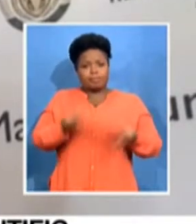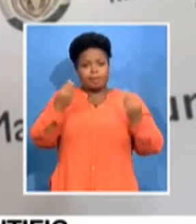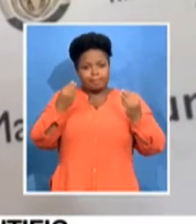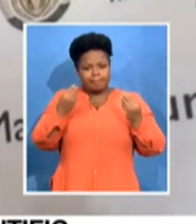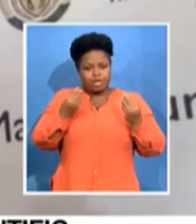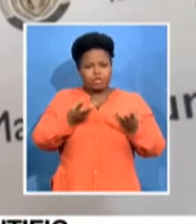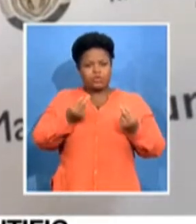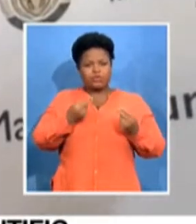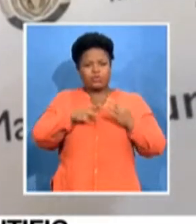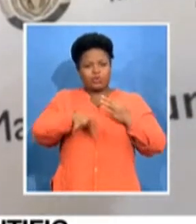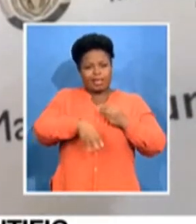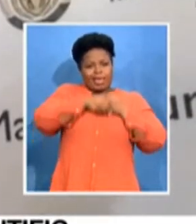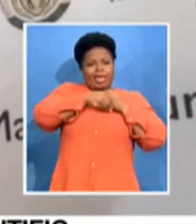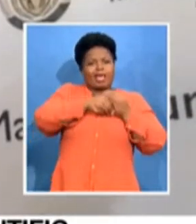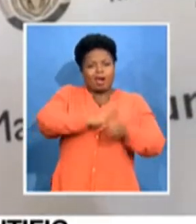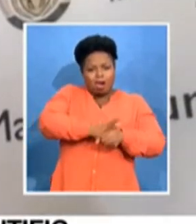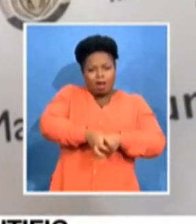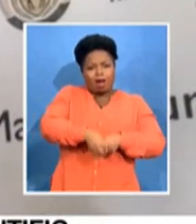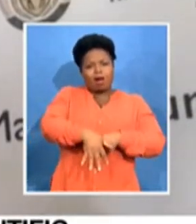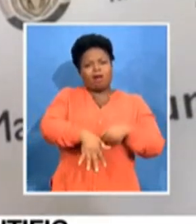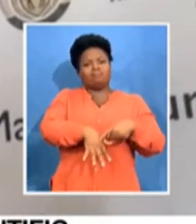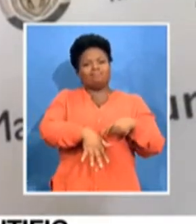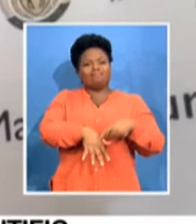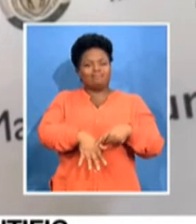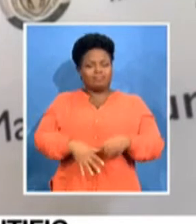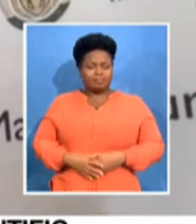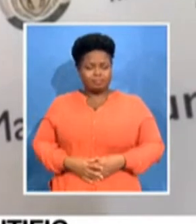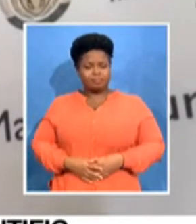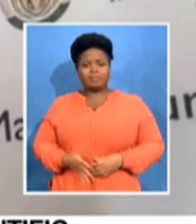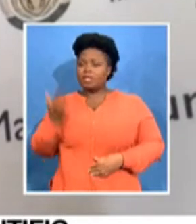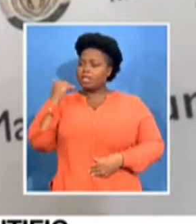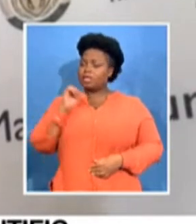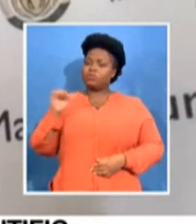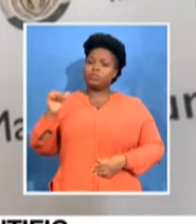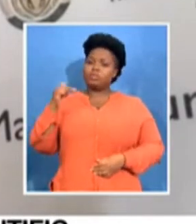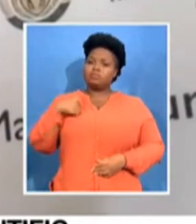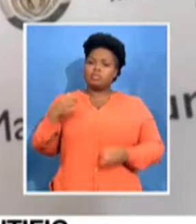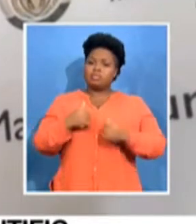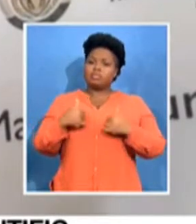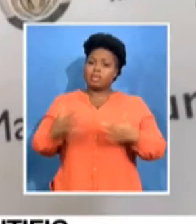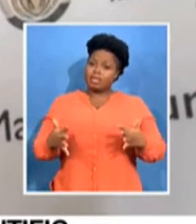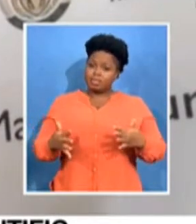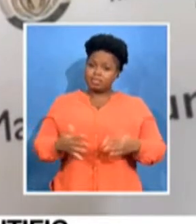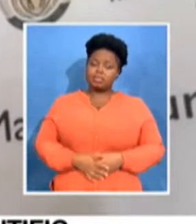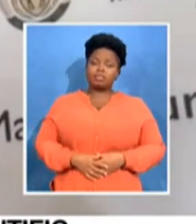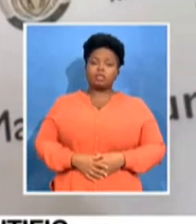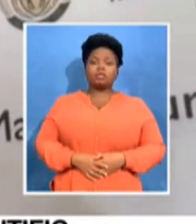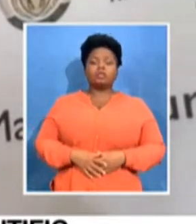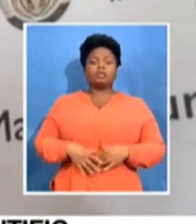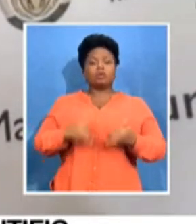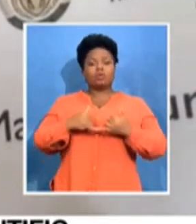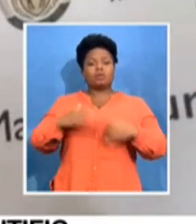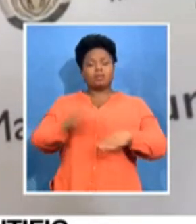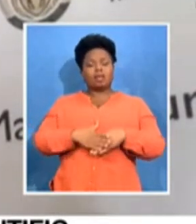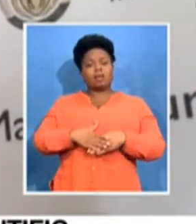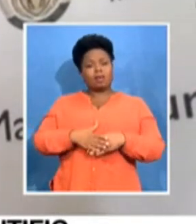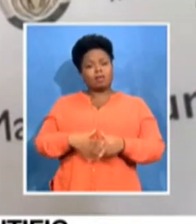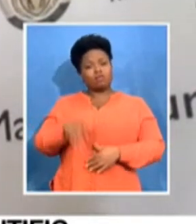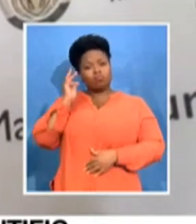When I convened last week the COVID-19 webinar and conference, I also indicated